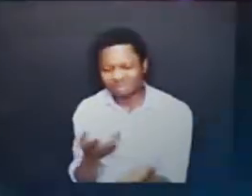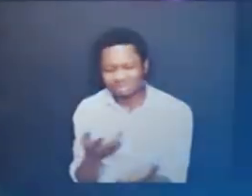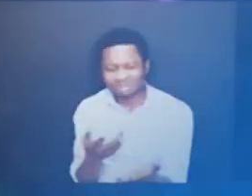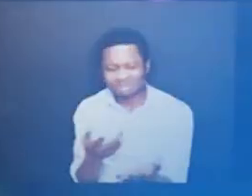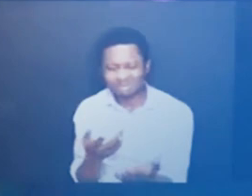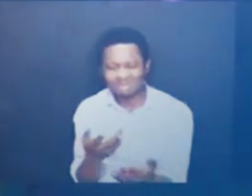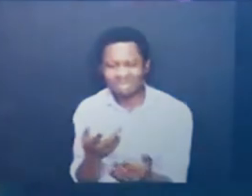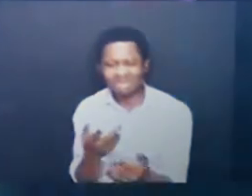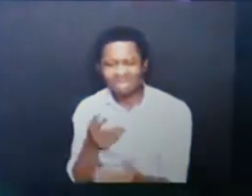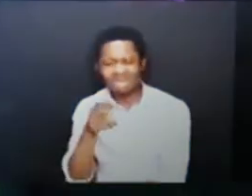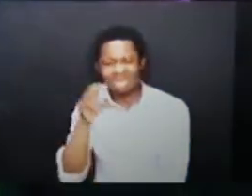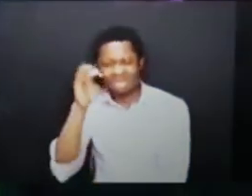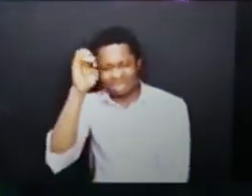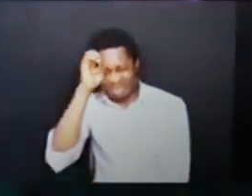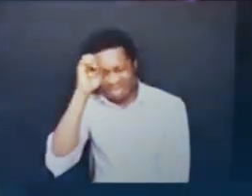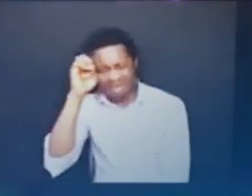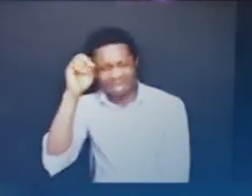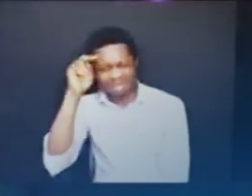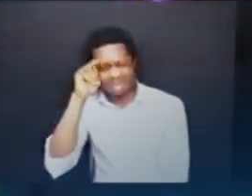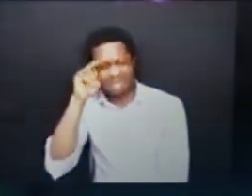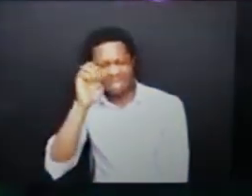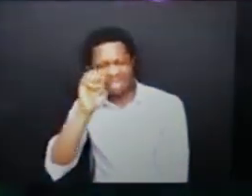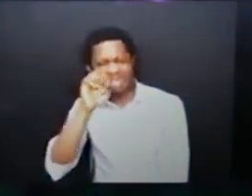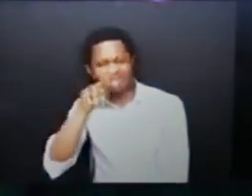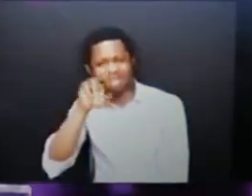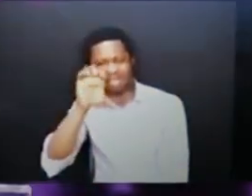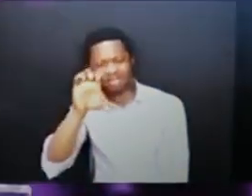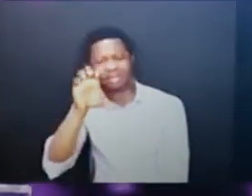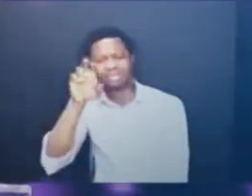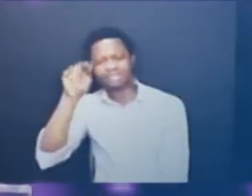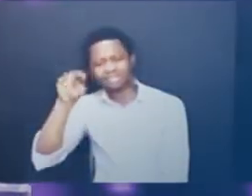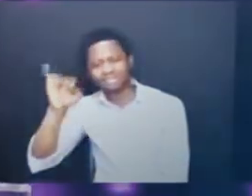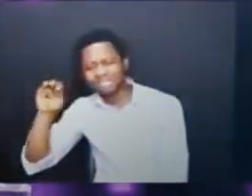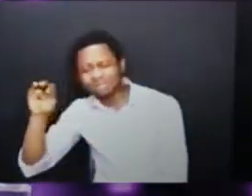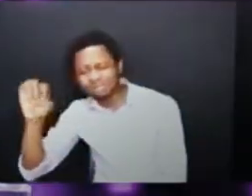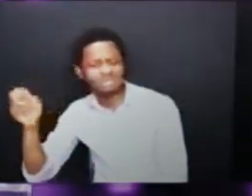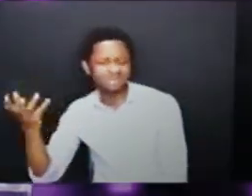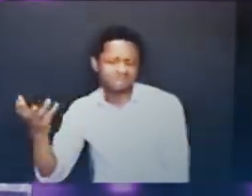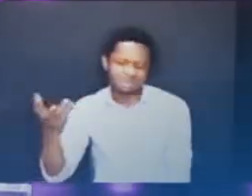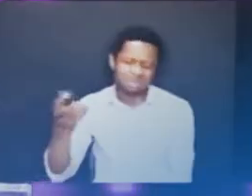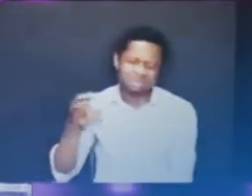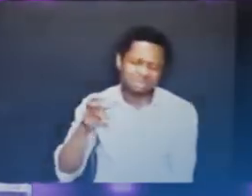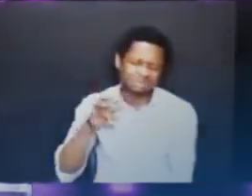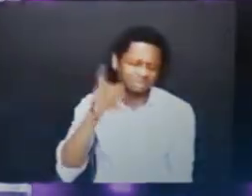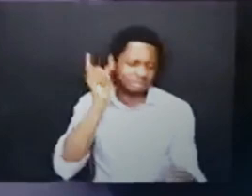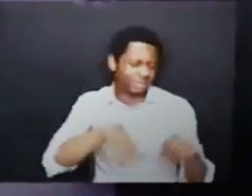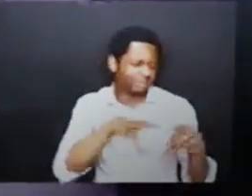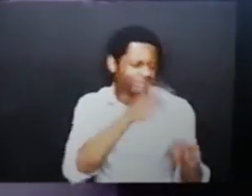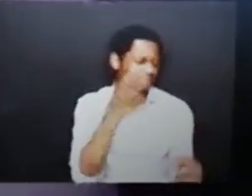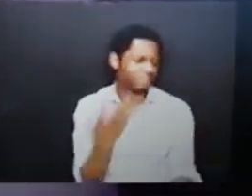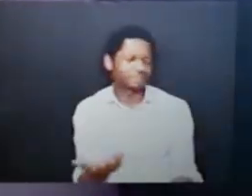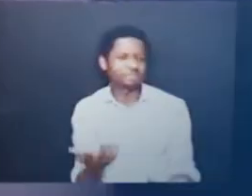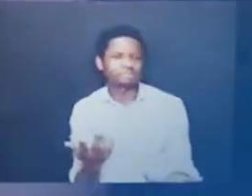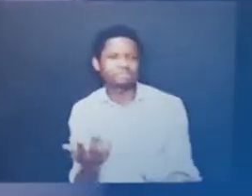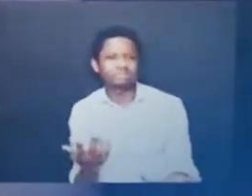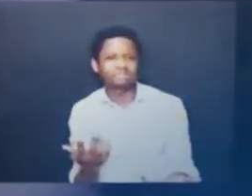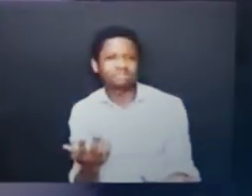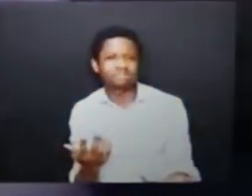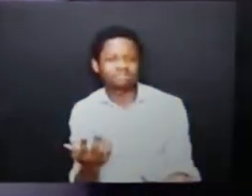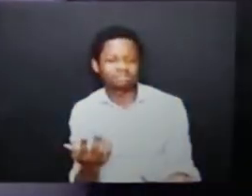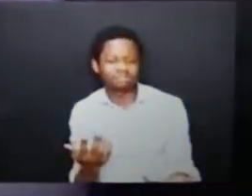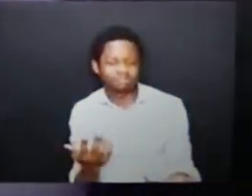I've not seen it yet. Eric Nyamekye, ebiana we kwesi Kwesi Ano umdia. Yes, and then. Who will Eric Nyamekye